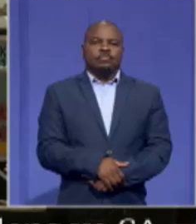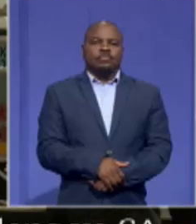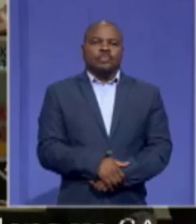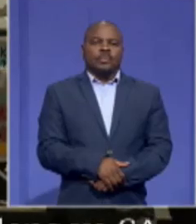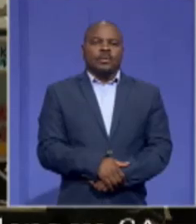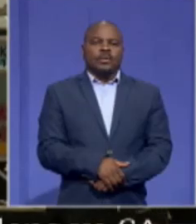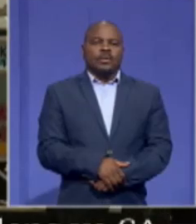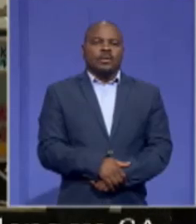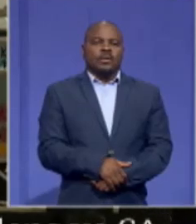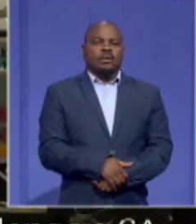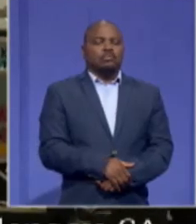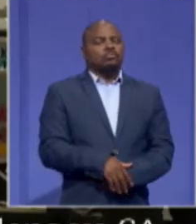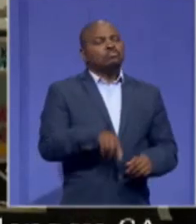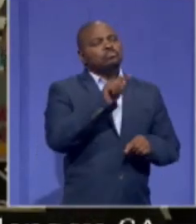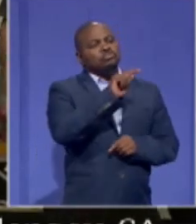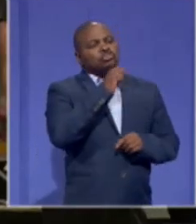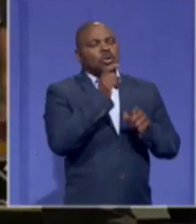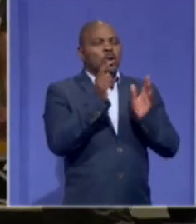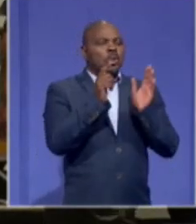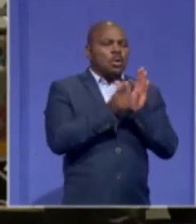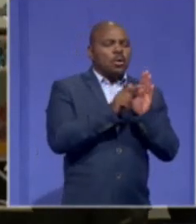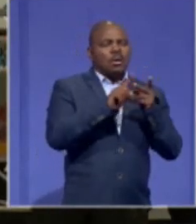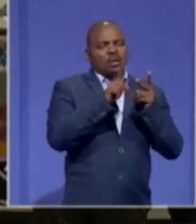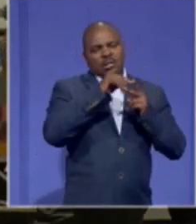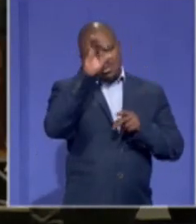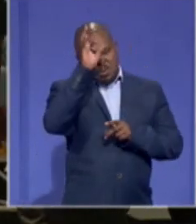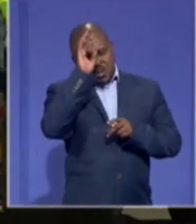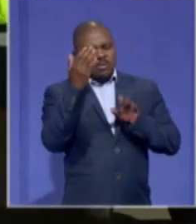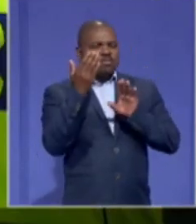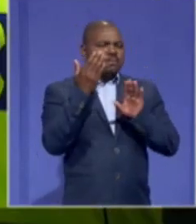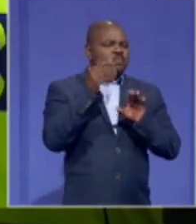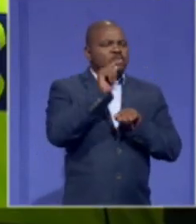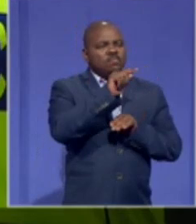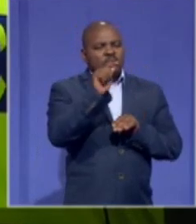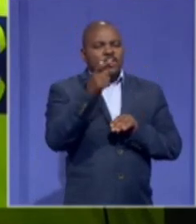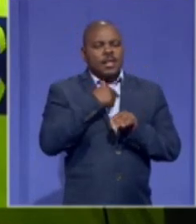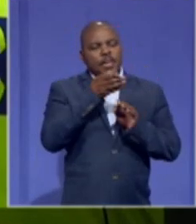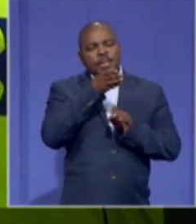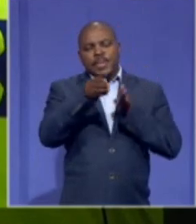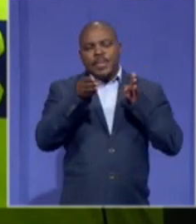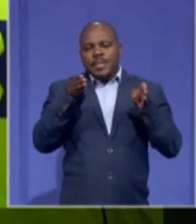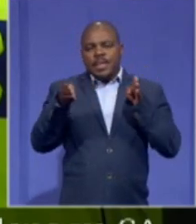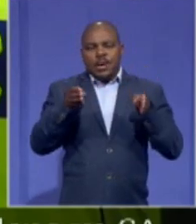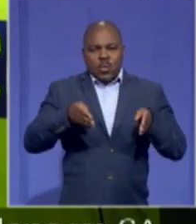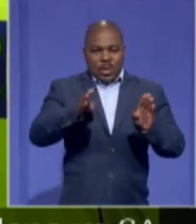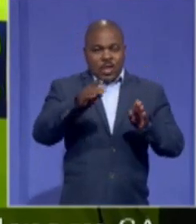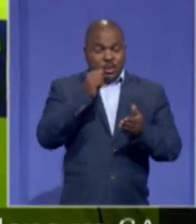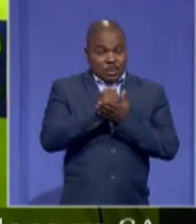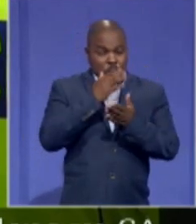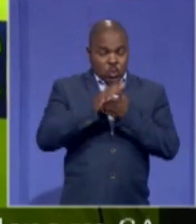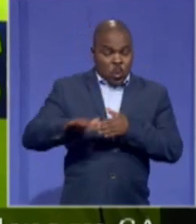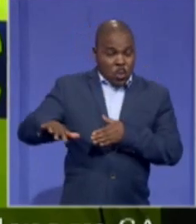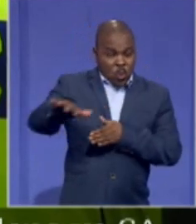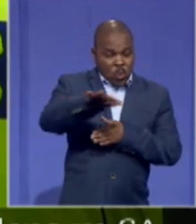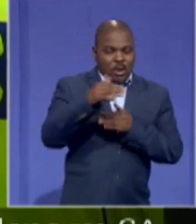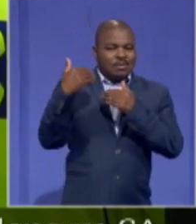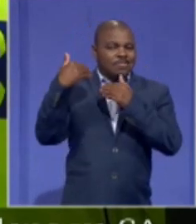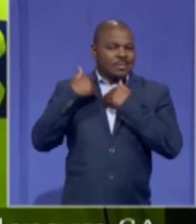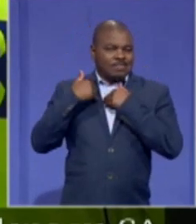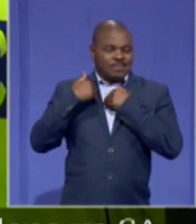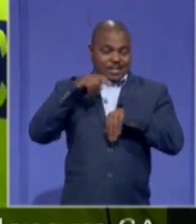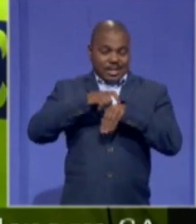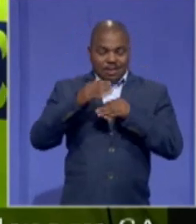Bahlanka ba makalatsa molao ba tlilo romelwa ka bongata bo thibang letsatsi mebileng ya Afrika Borwa ho matlafatsa matsholo a polokeho sehleng sena sa